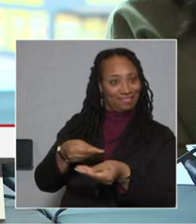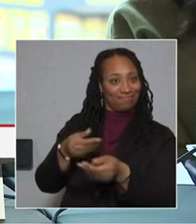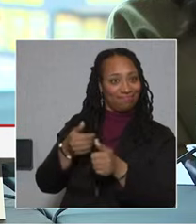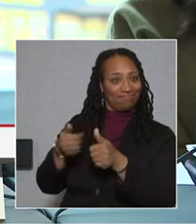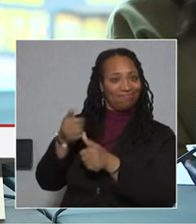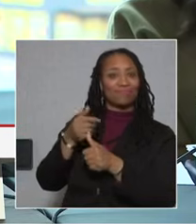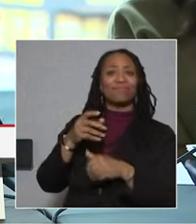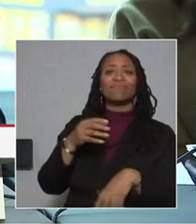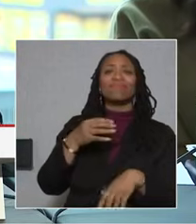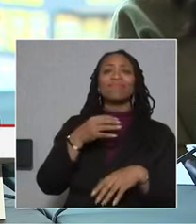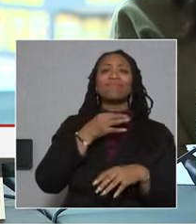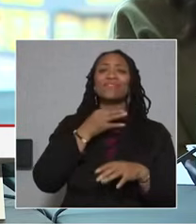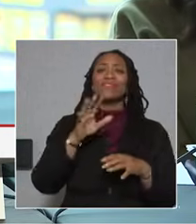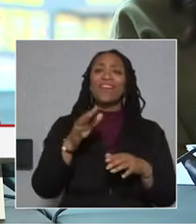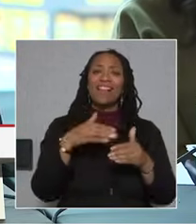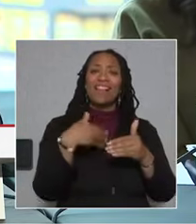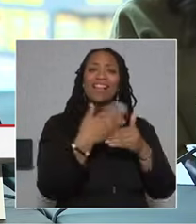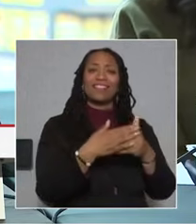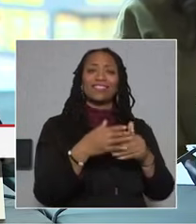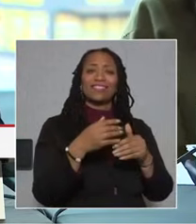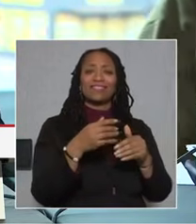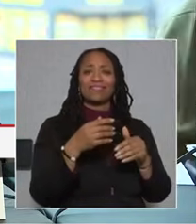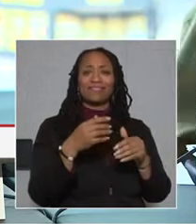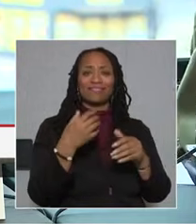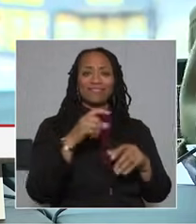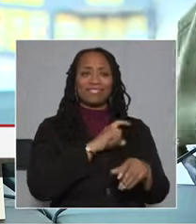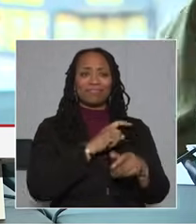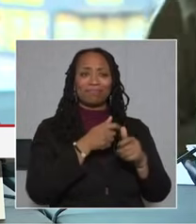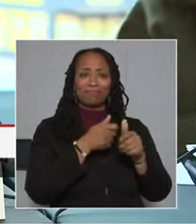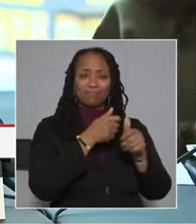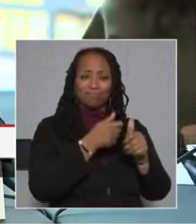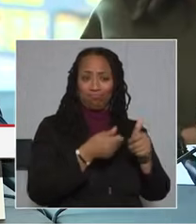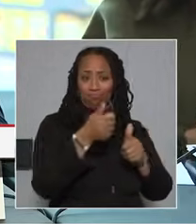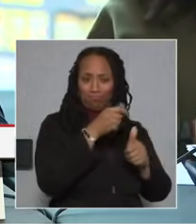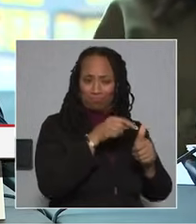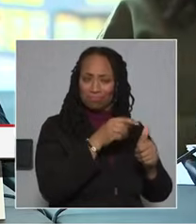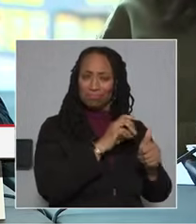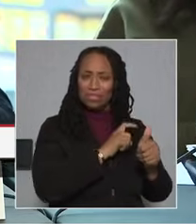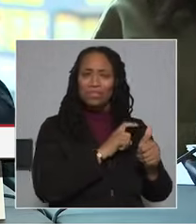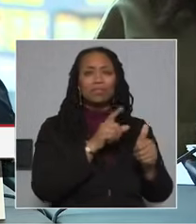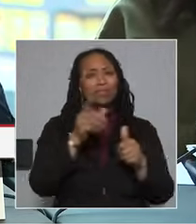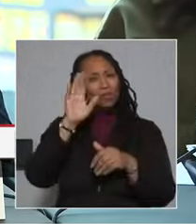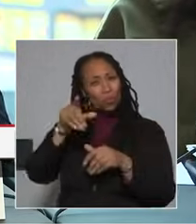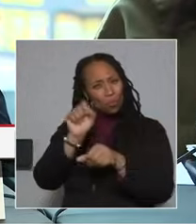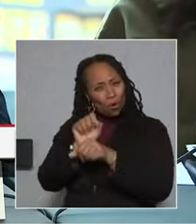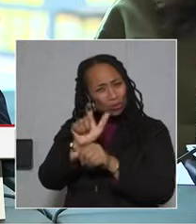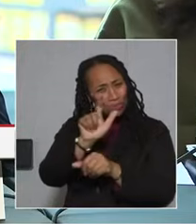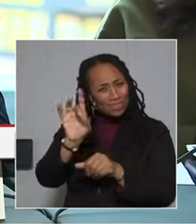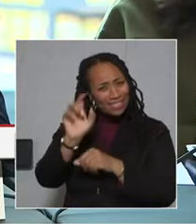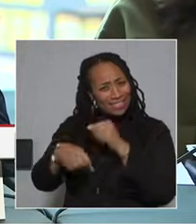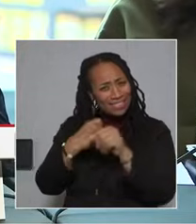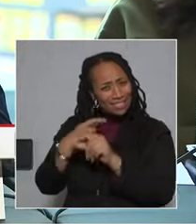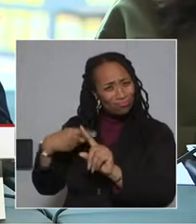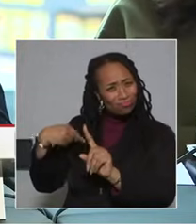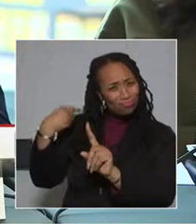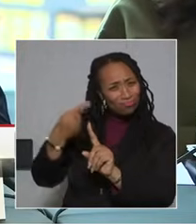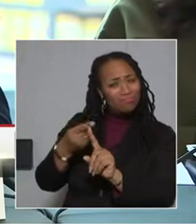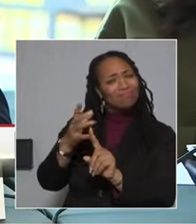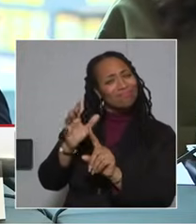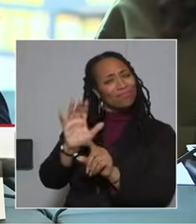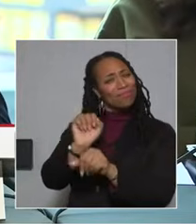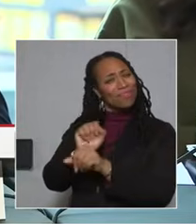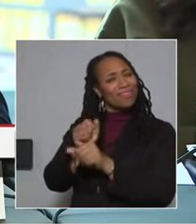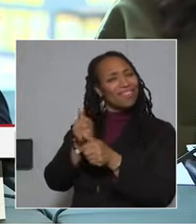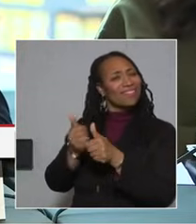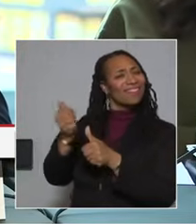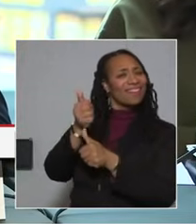So what do you hope that they can do for the next? So I'll go with the 3 C's for the, you have to be able to